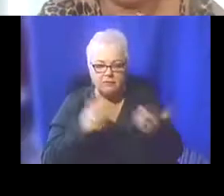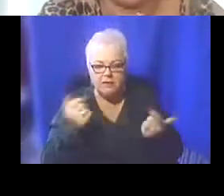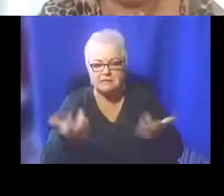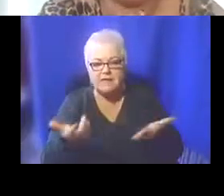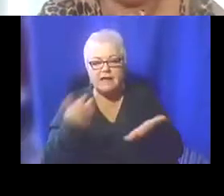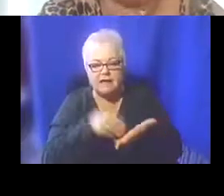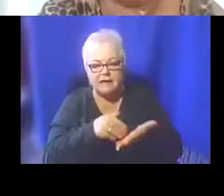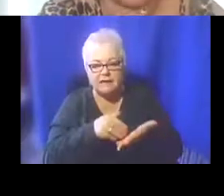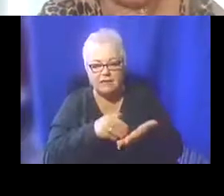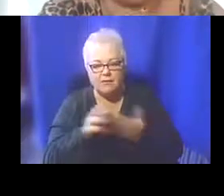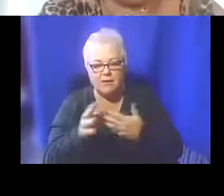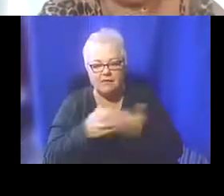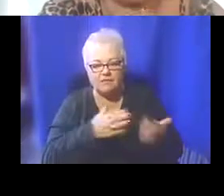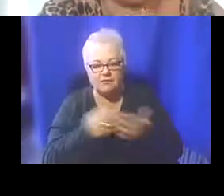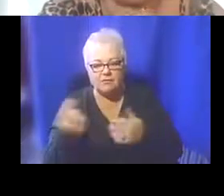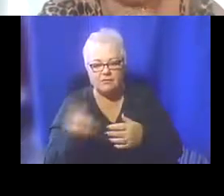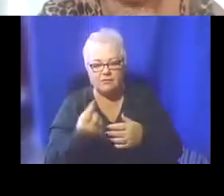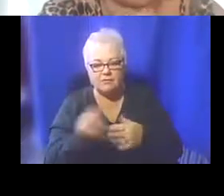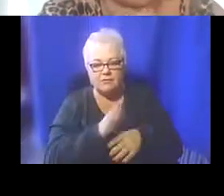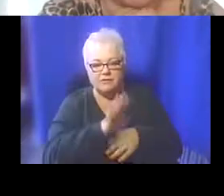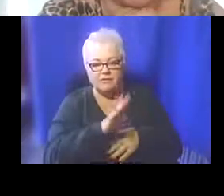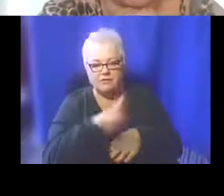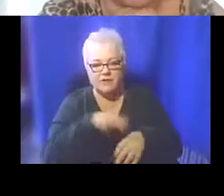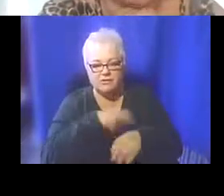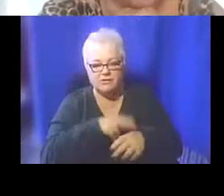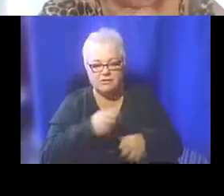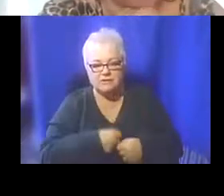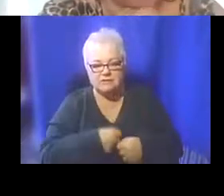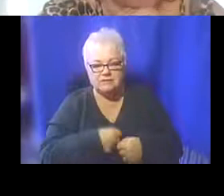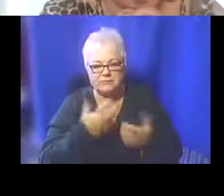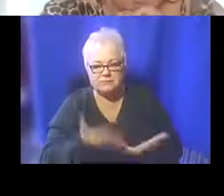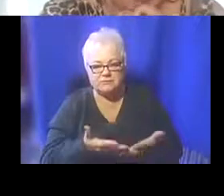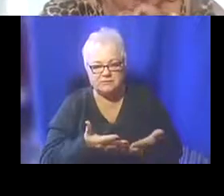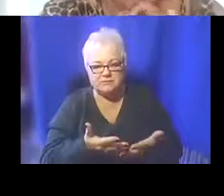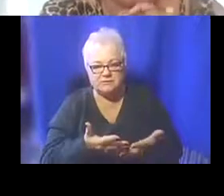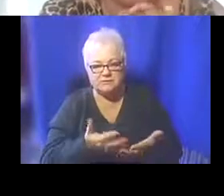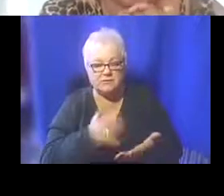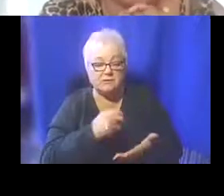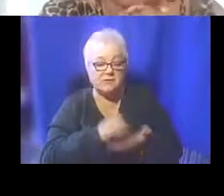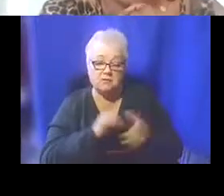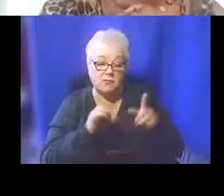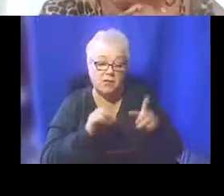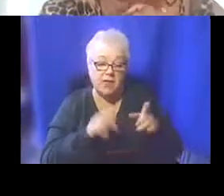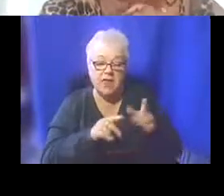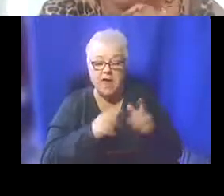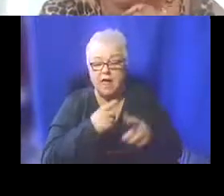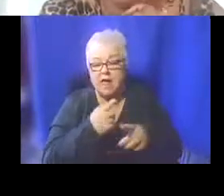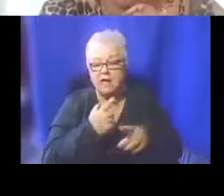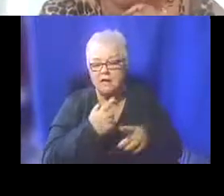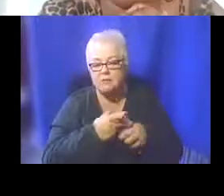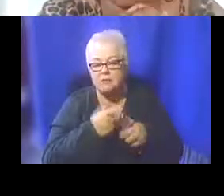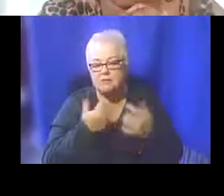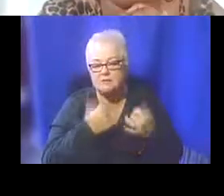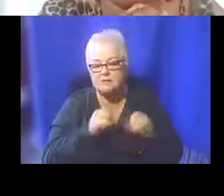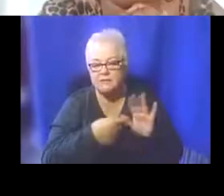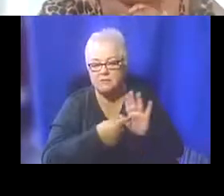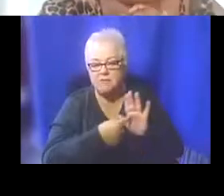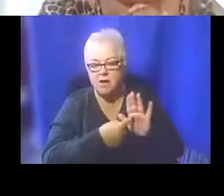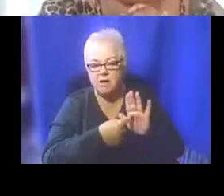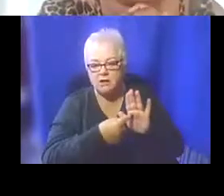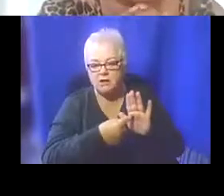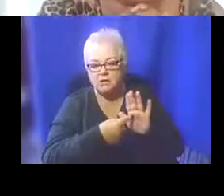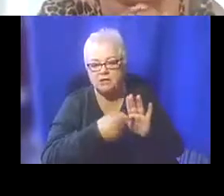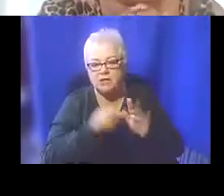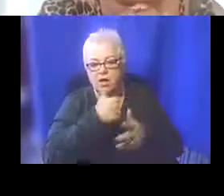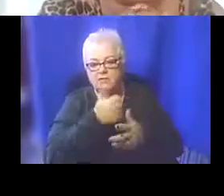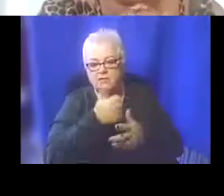again, whatever someone's natural expression, like, that's okay. And you can still model some